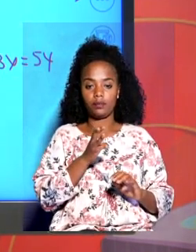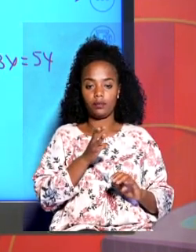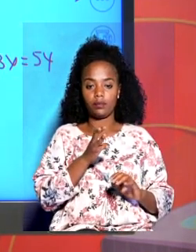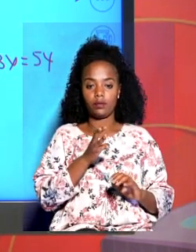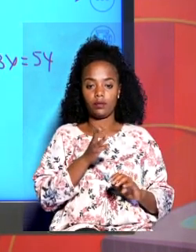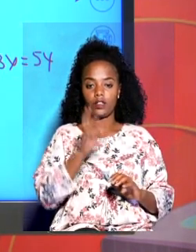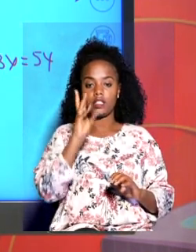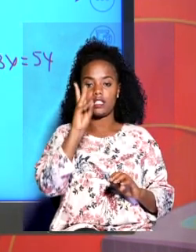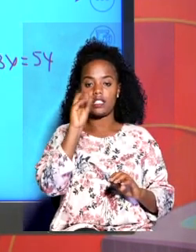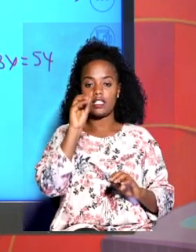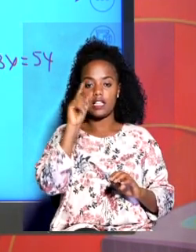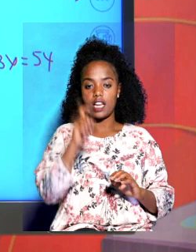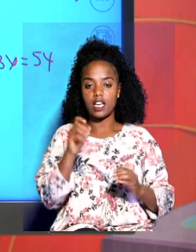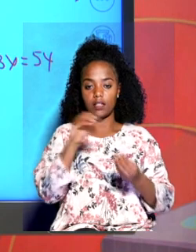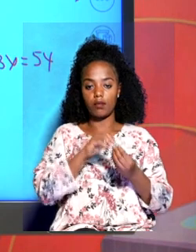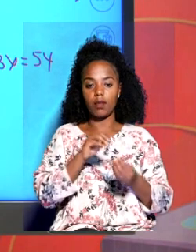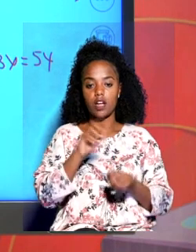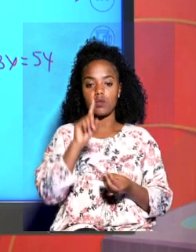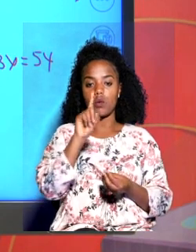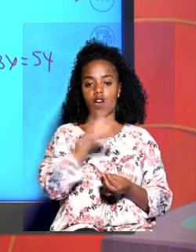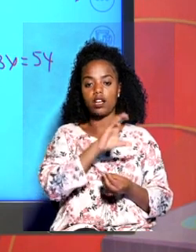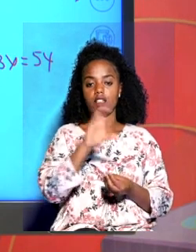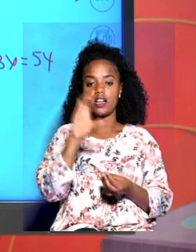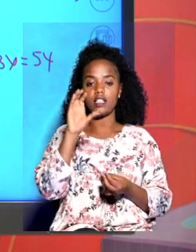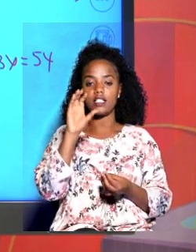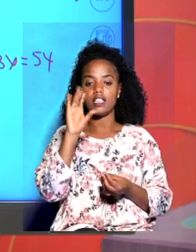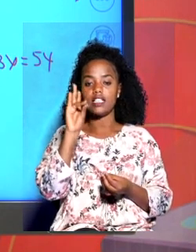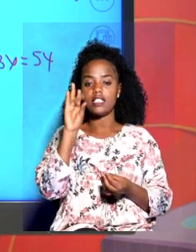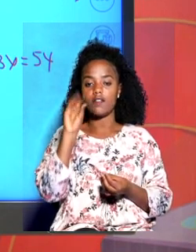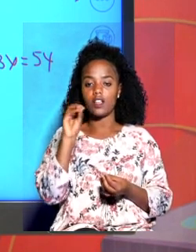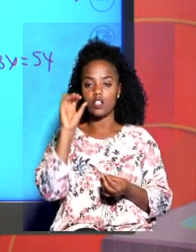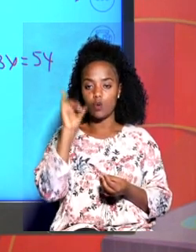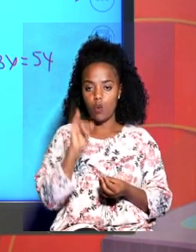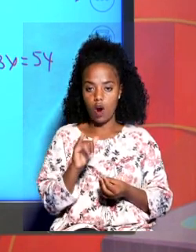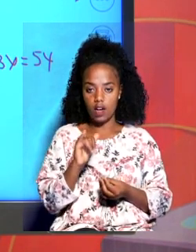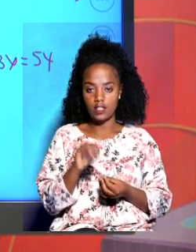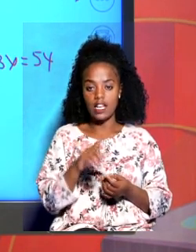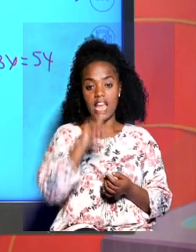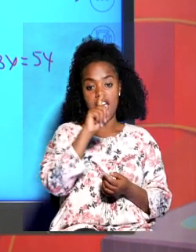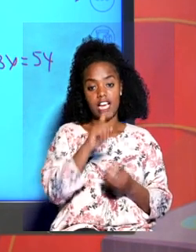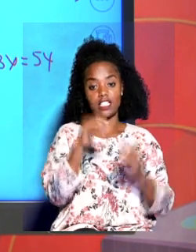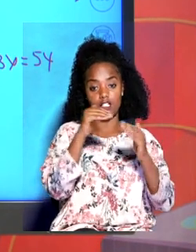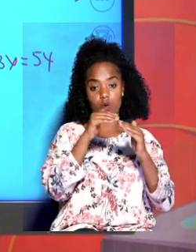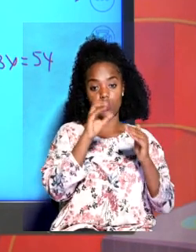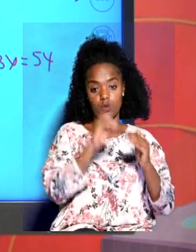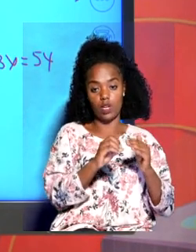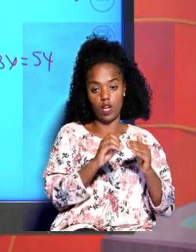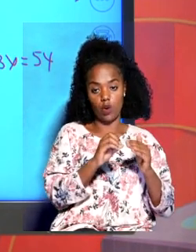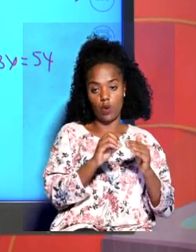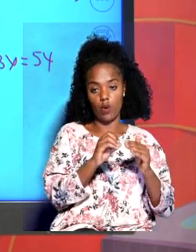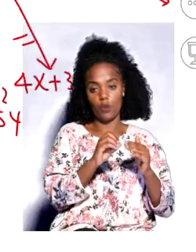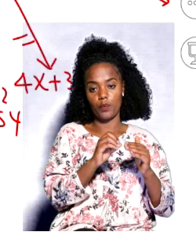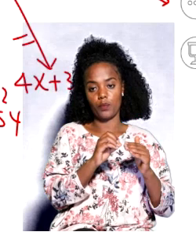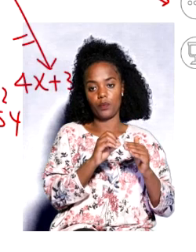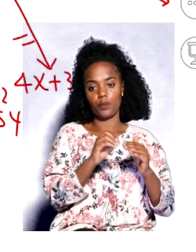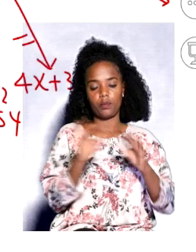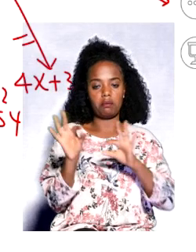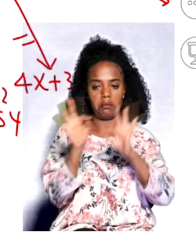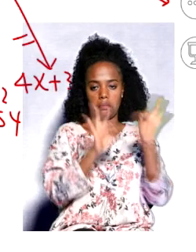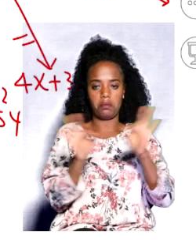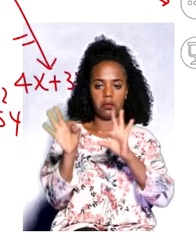it is 16x plus 170y. So x is 0, 170 times